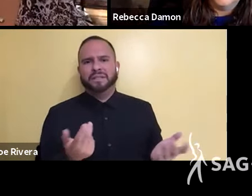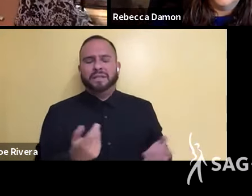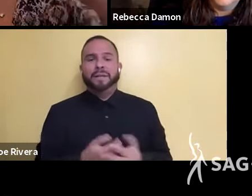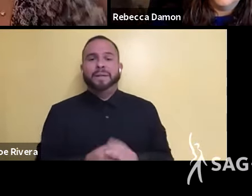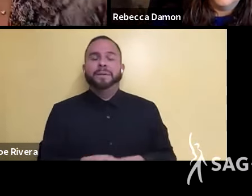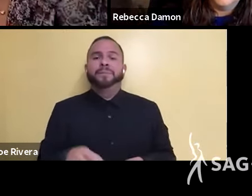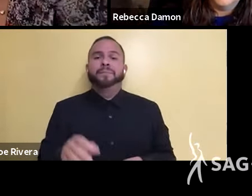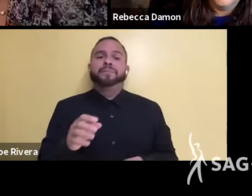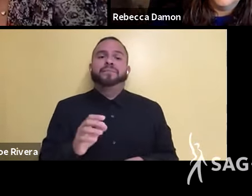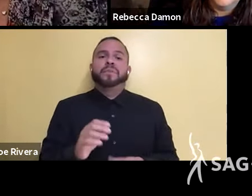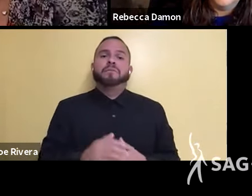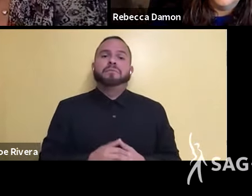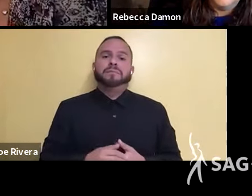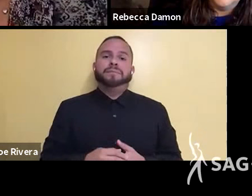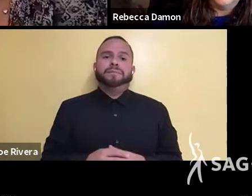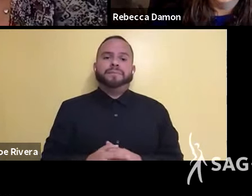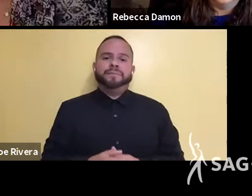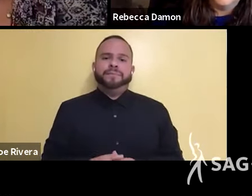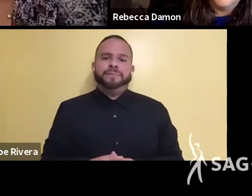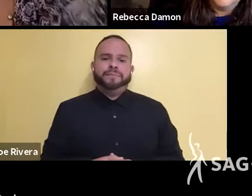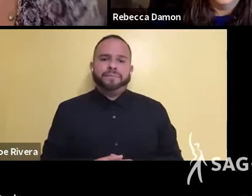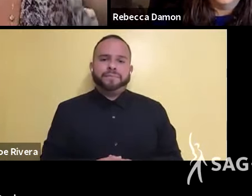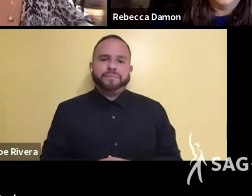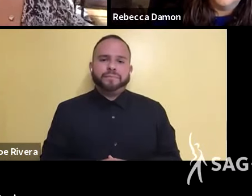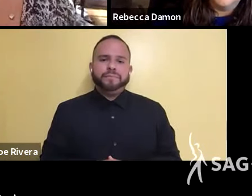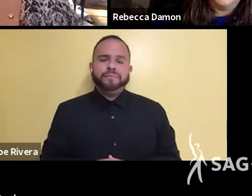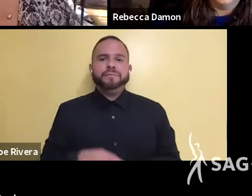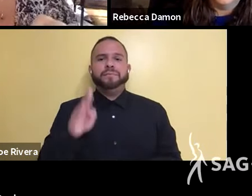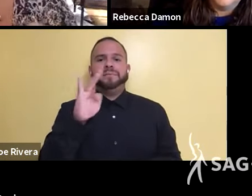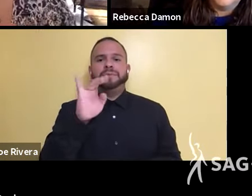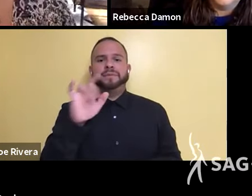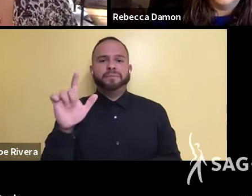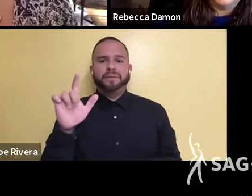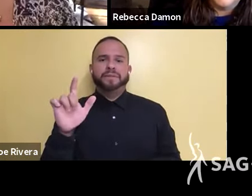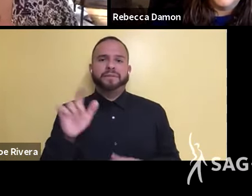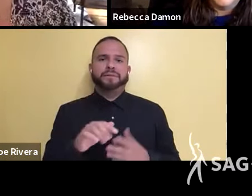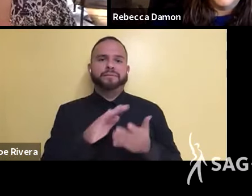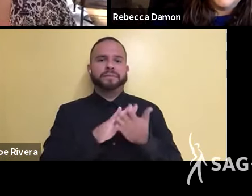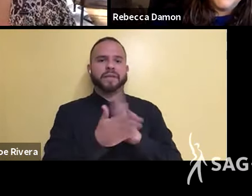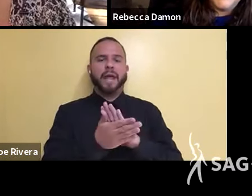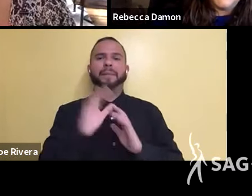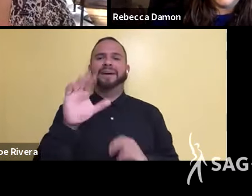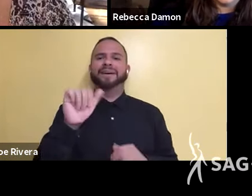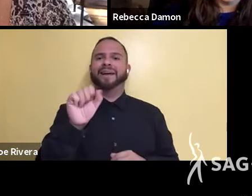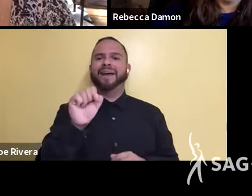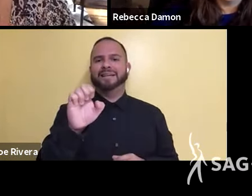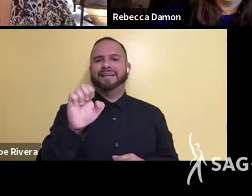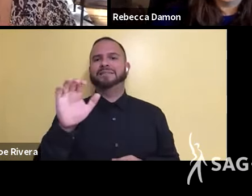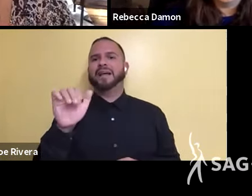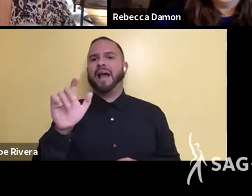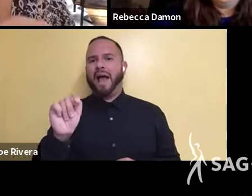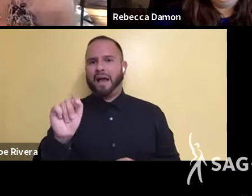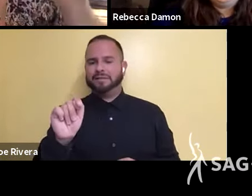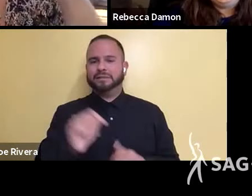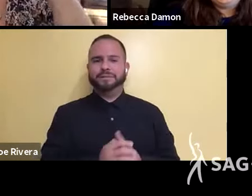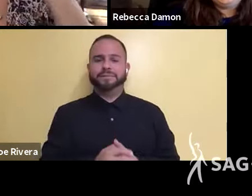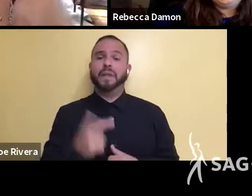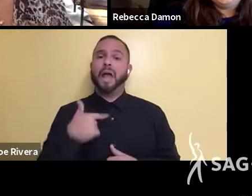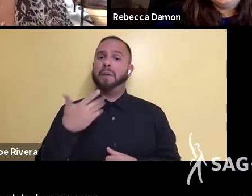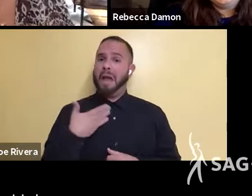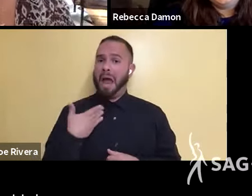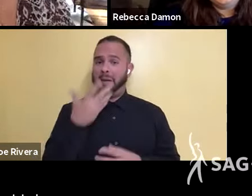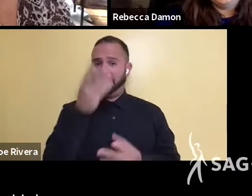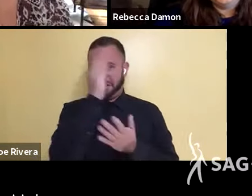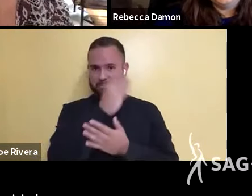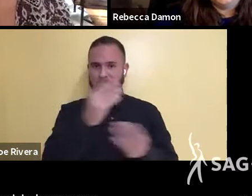has become the CASE Act, of which I'm a original co-sponsor. I'm very happy to say that the bill did